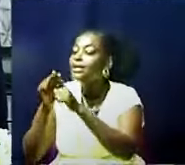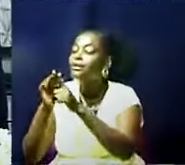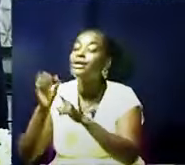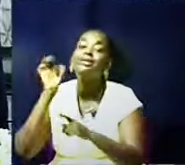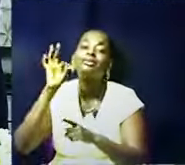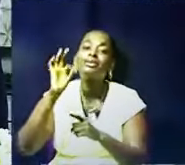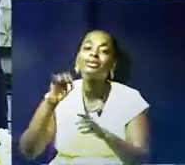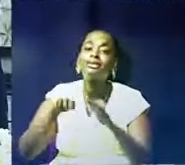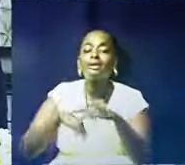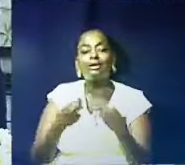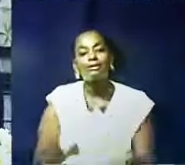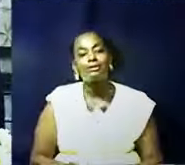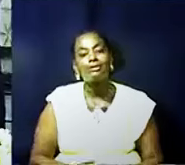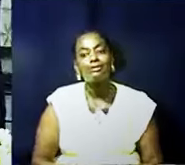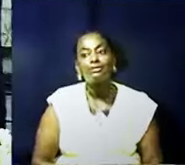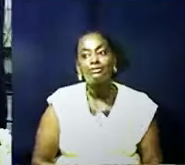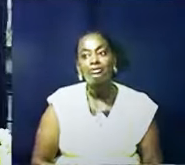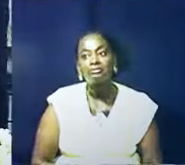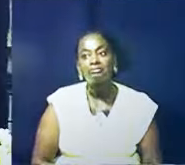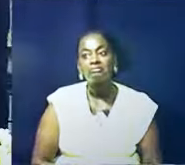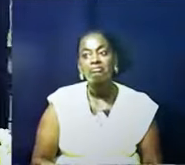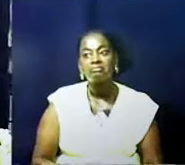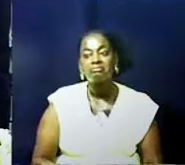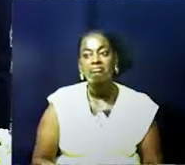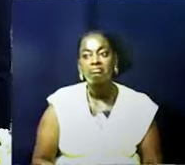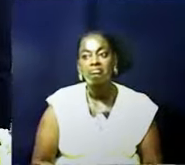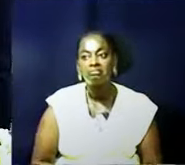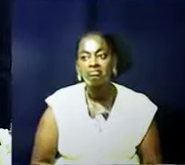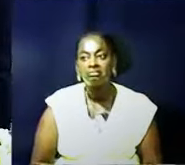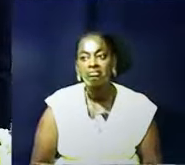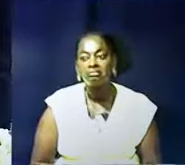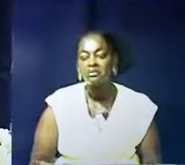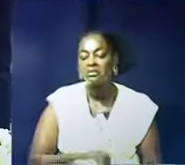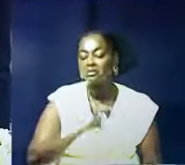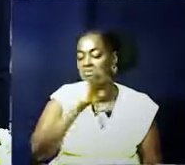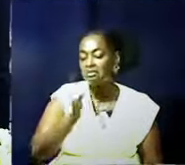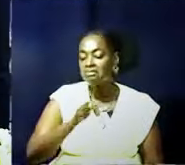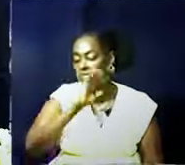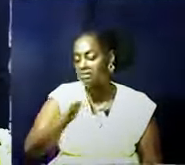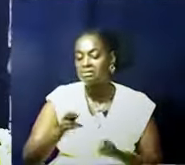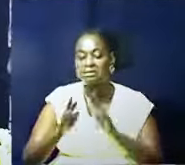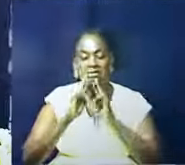OCS in the gari, you be adding, or say, yeah, dear, you need one. We know them.